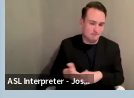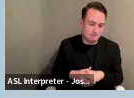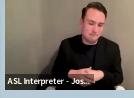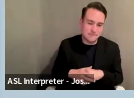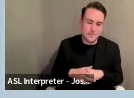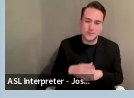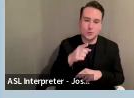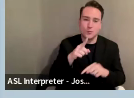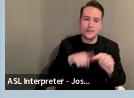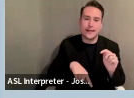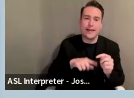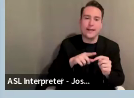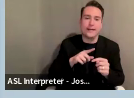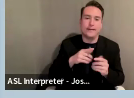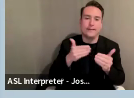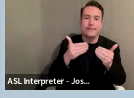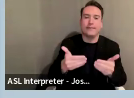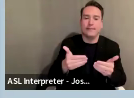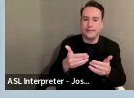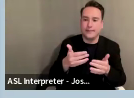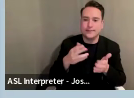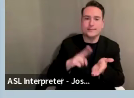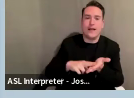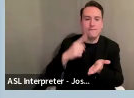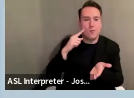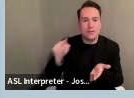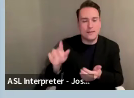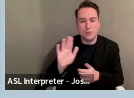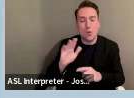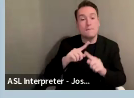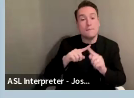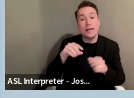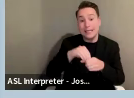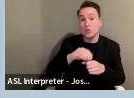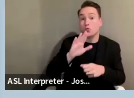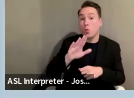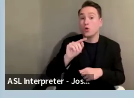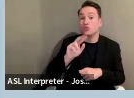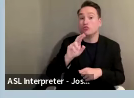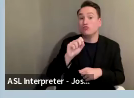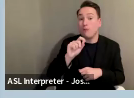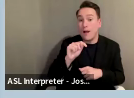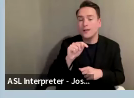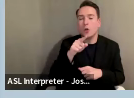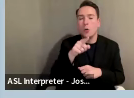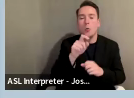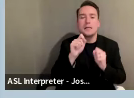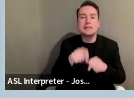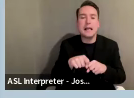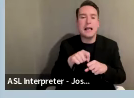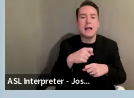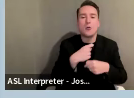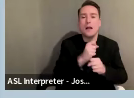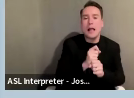So you wouldn't be able to sign off on that trust for them, but you can within your trust kind of create a trust situation so that